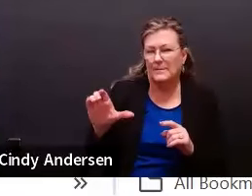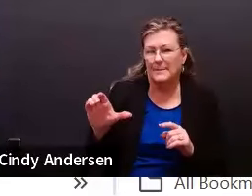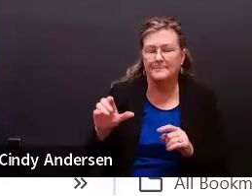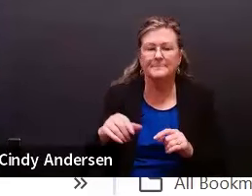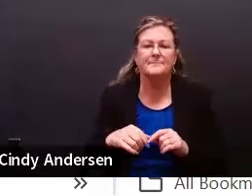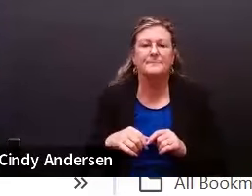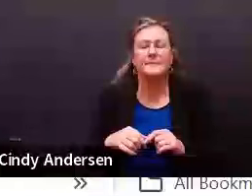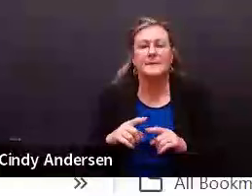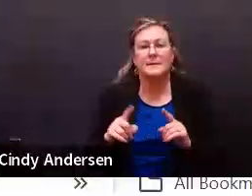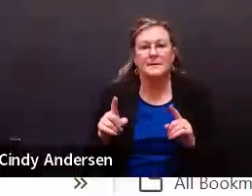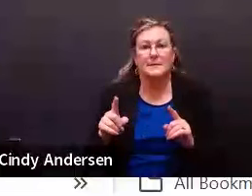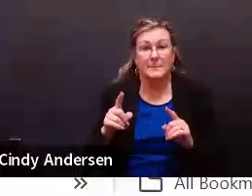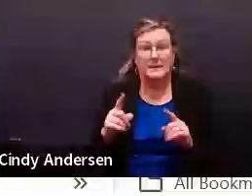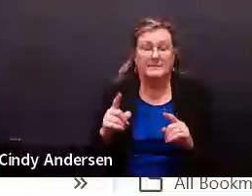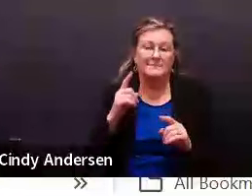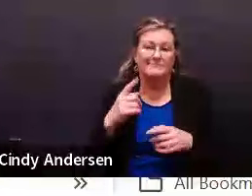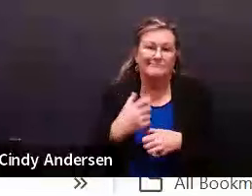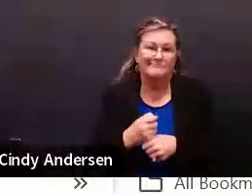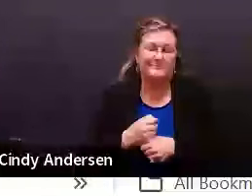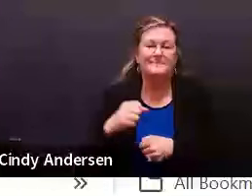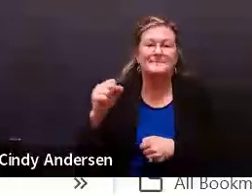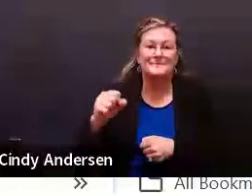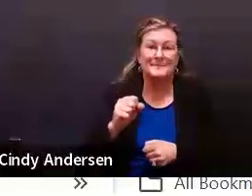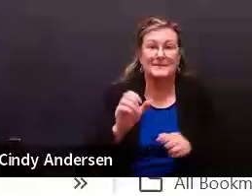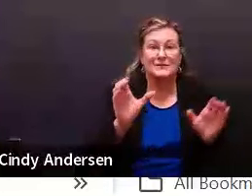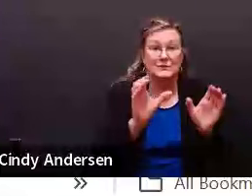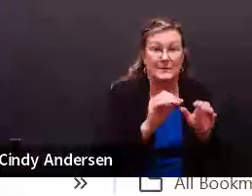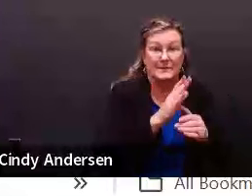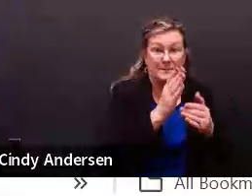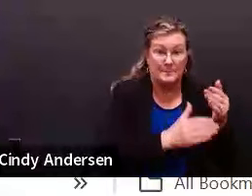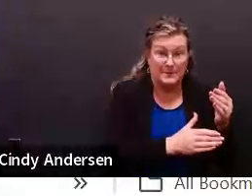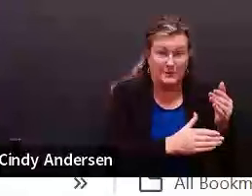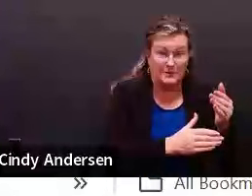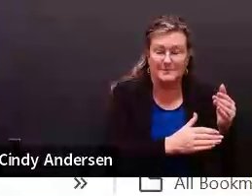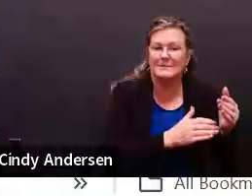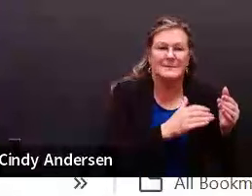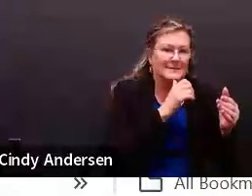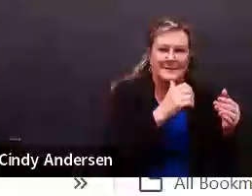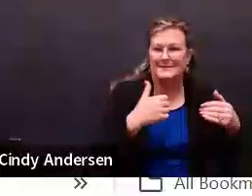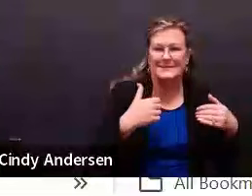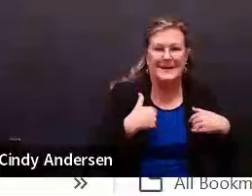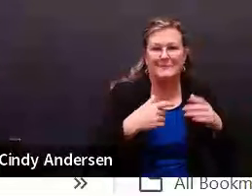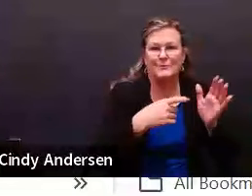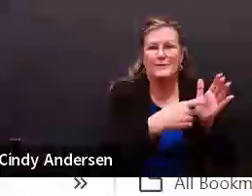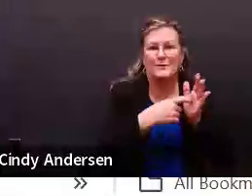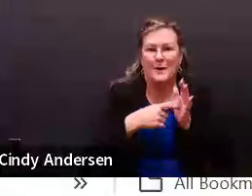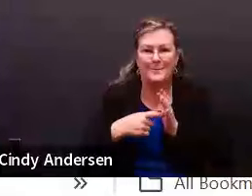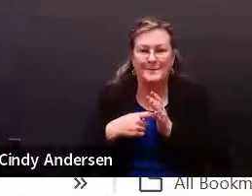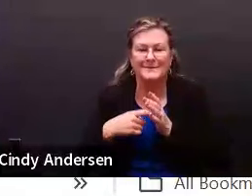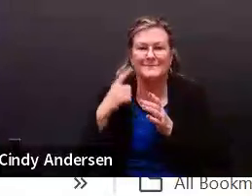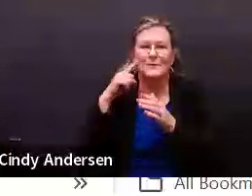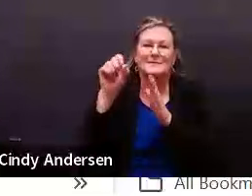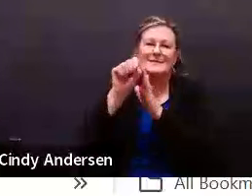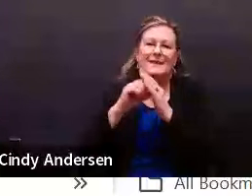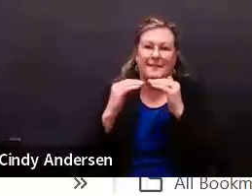just, just in short, yes, a certificate of completion does not have requirements at the state